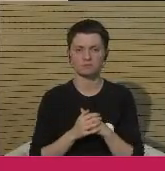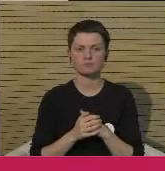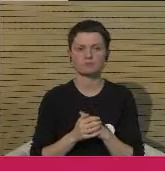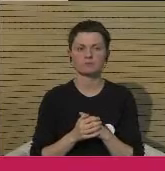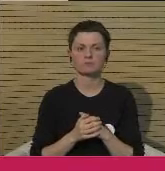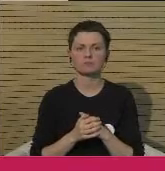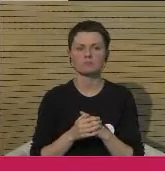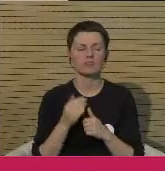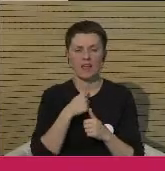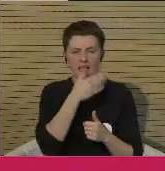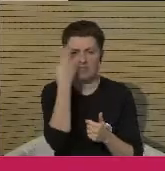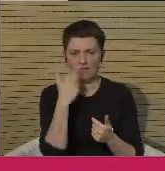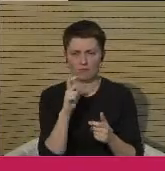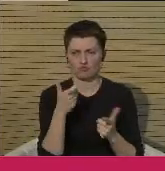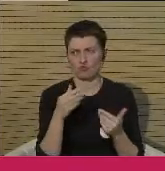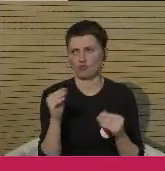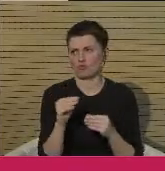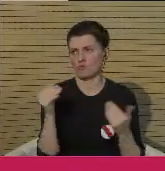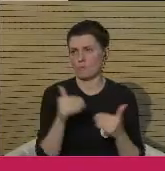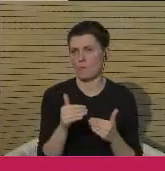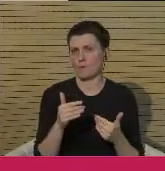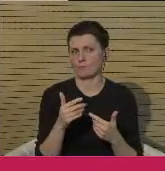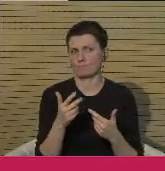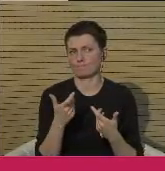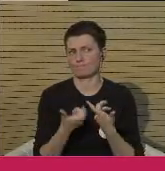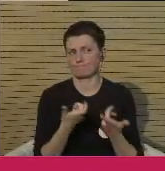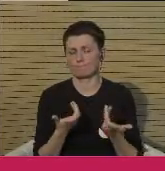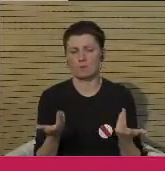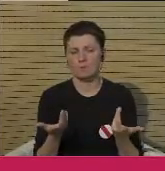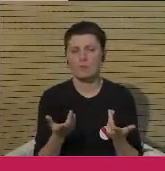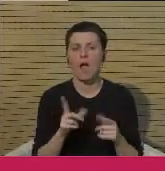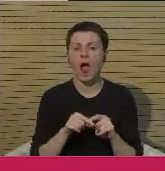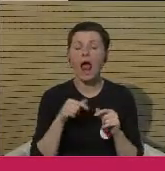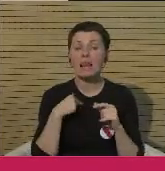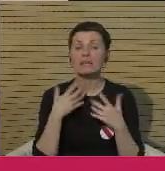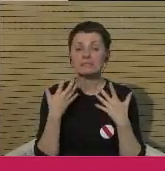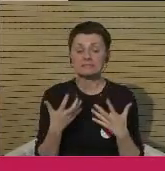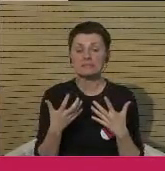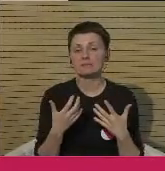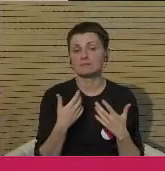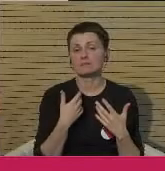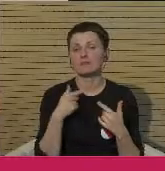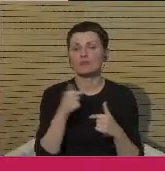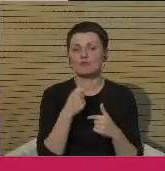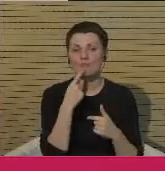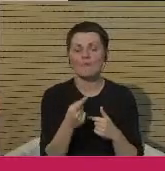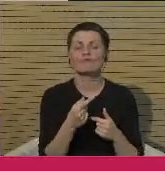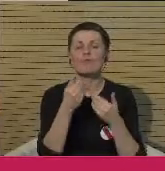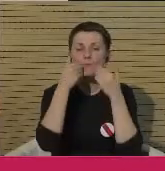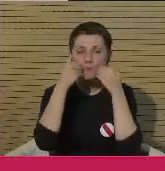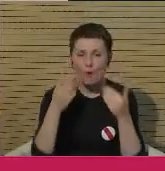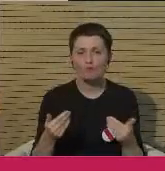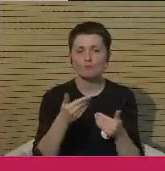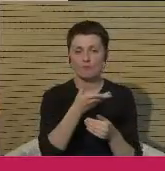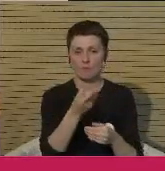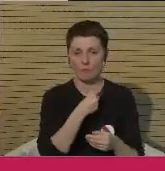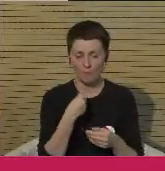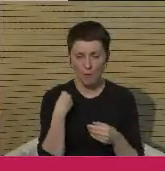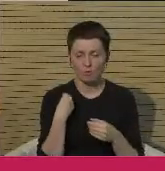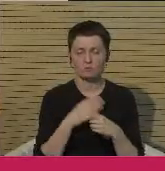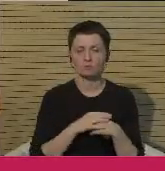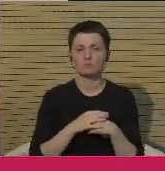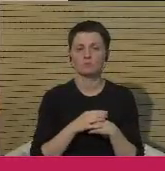all these words seriously. I think I, in the first place, we need to